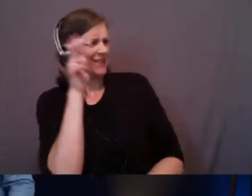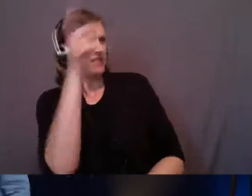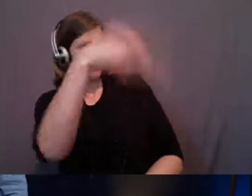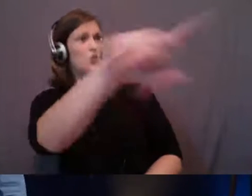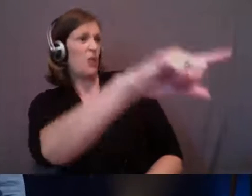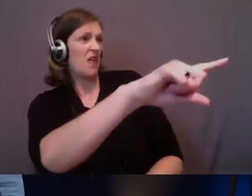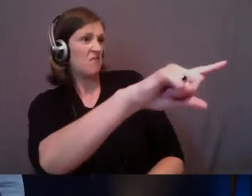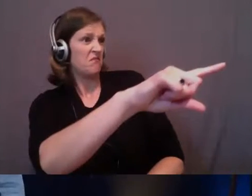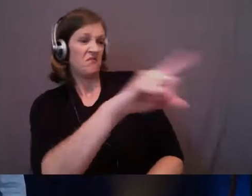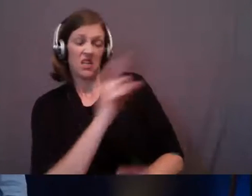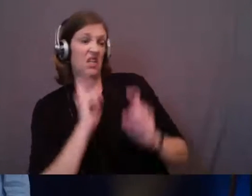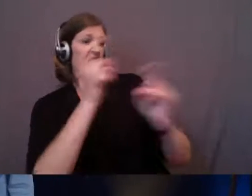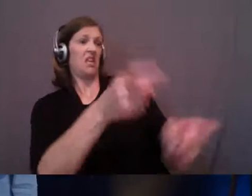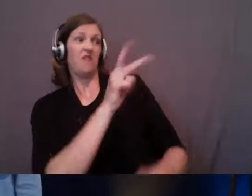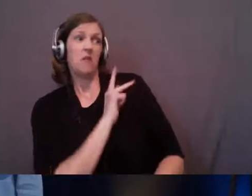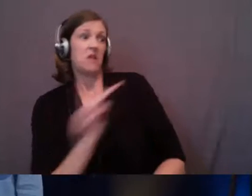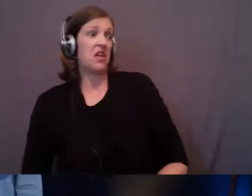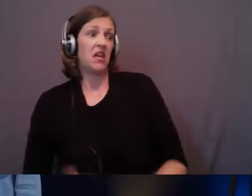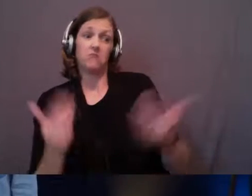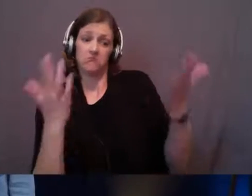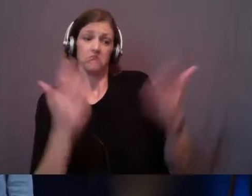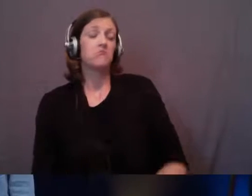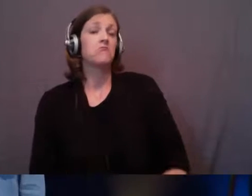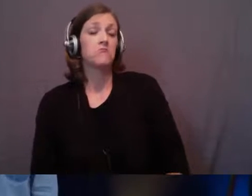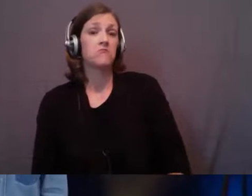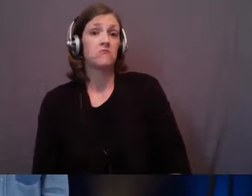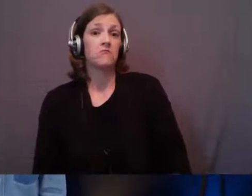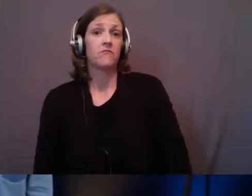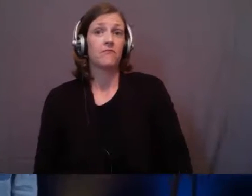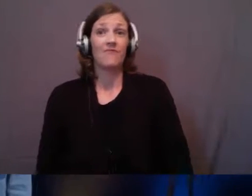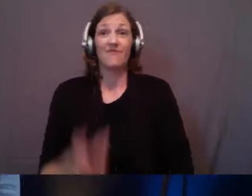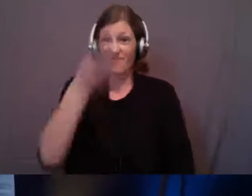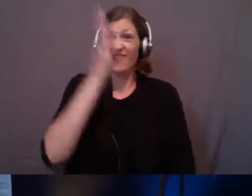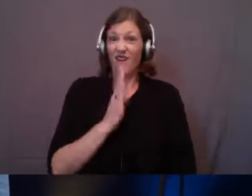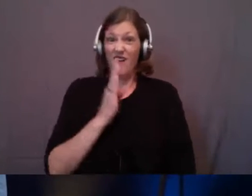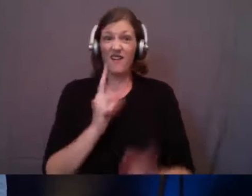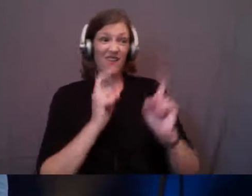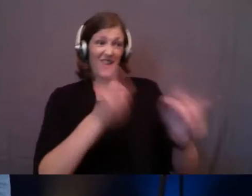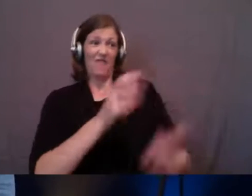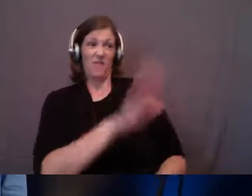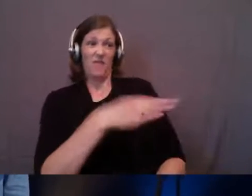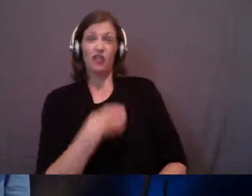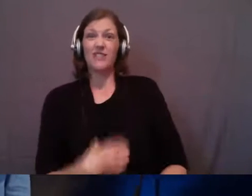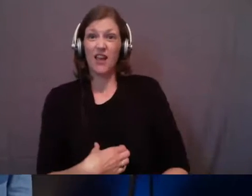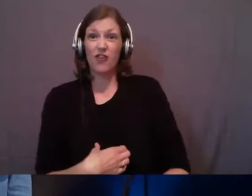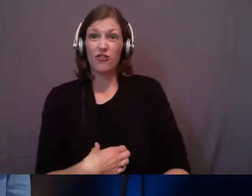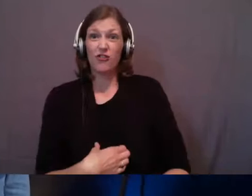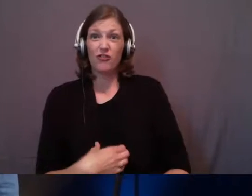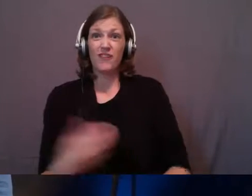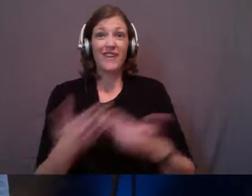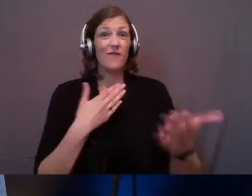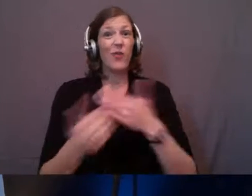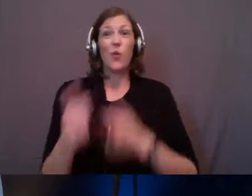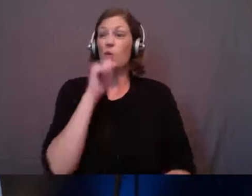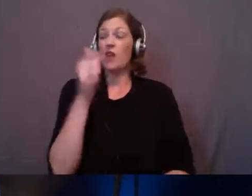Israel, and give them a king. God gave them the desire of their heart, even though it didn't line